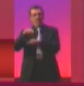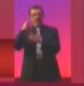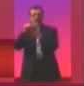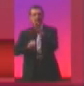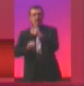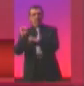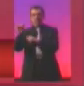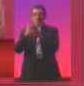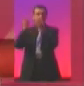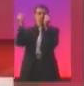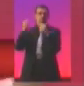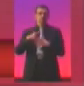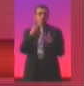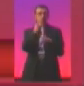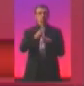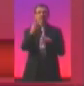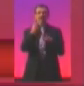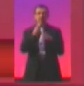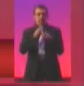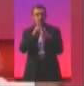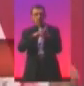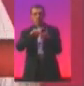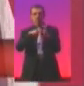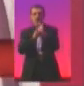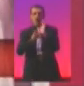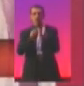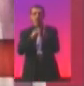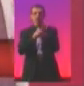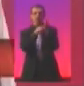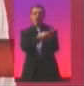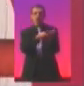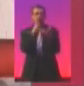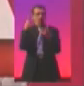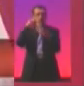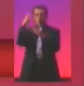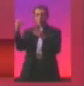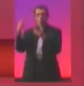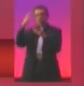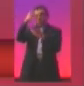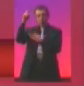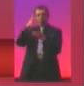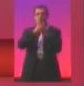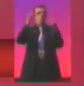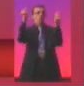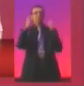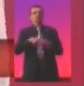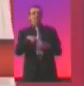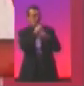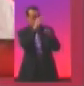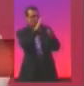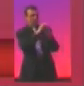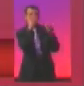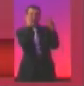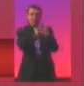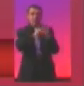Tory government. The 2-week cancer referral guarantee, gone under a Tory government. The guarantee you can see your GP at evening and